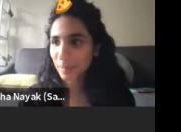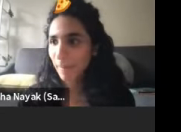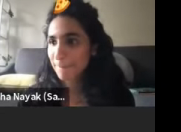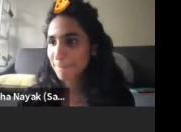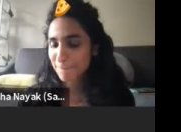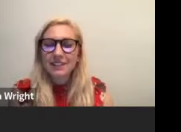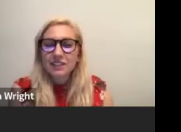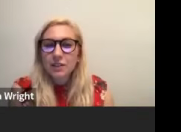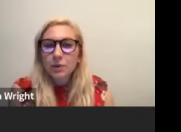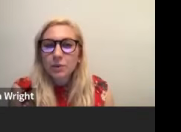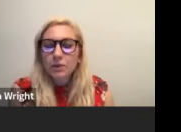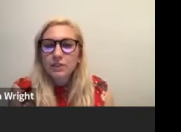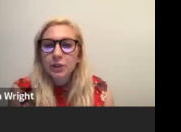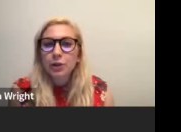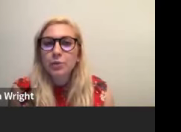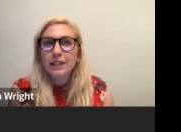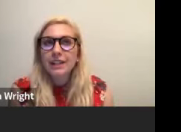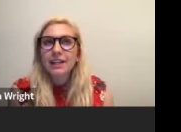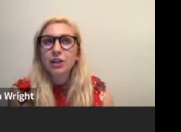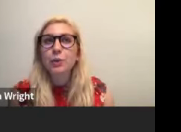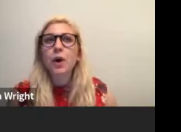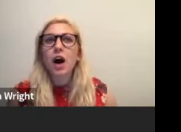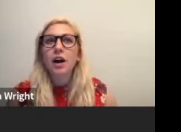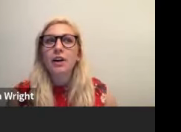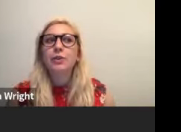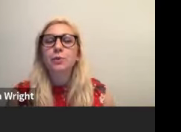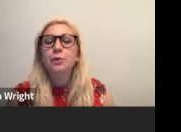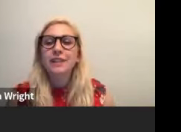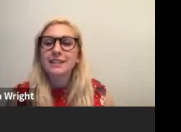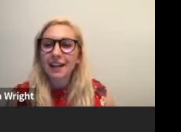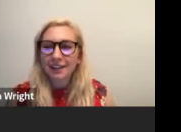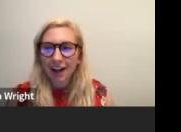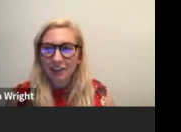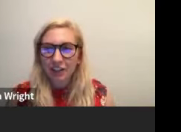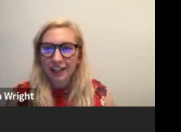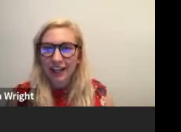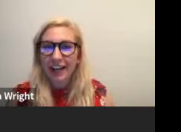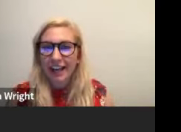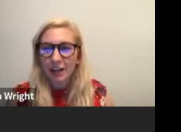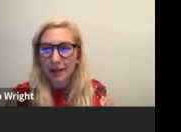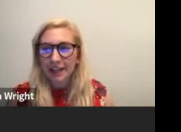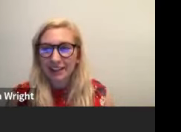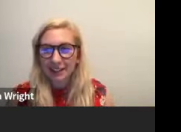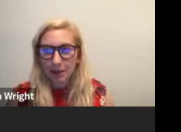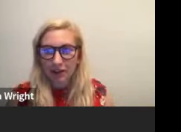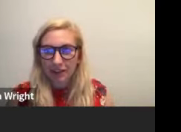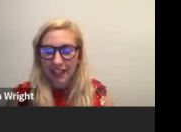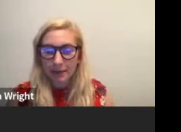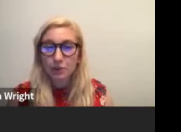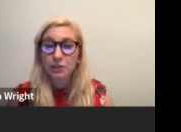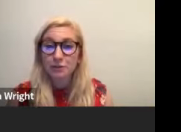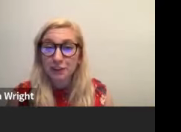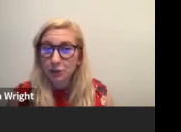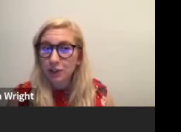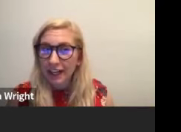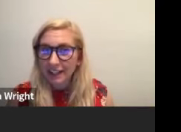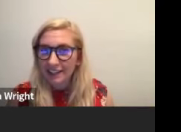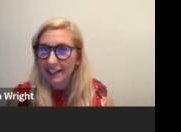me. No, this is so cool. So you are through this technology and animating these models, able